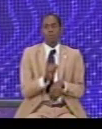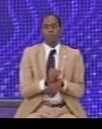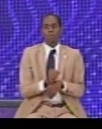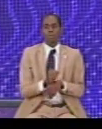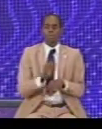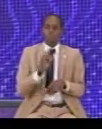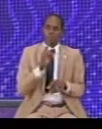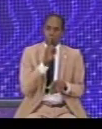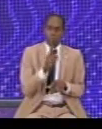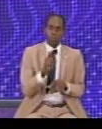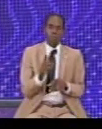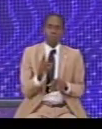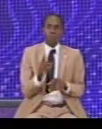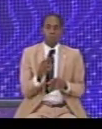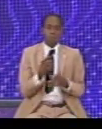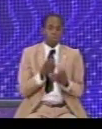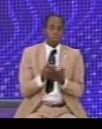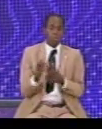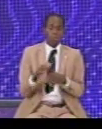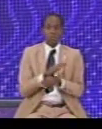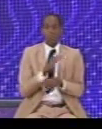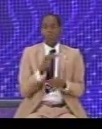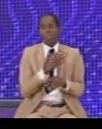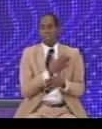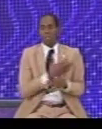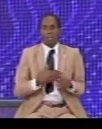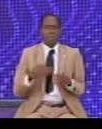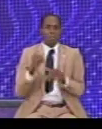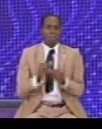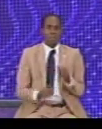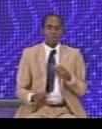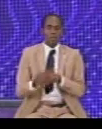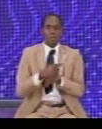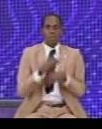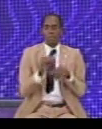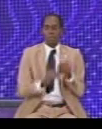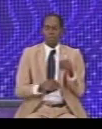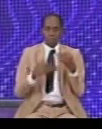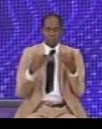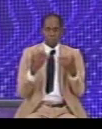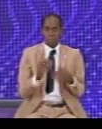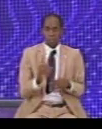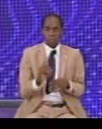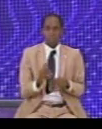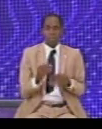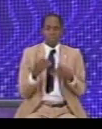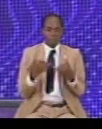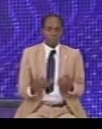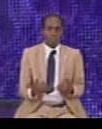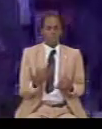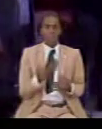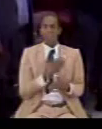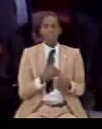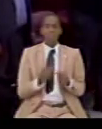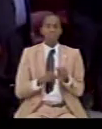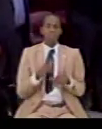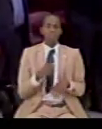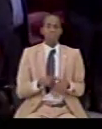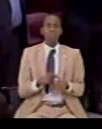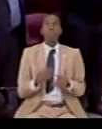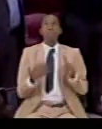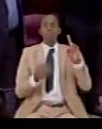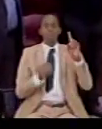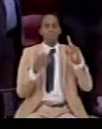diligently, fruitfully, every day, every time, everywhere, I will serve the Lord. I will preach